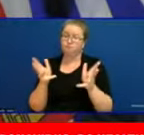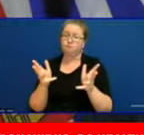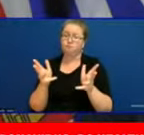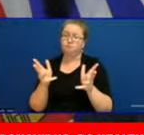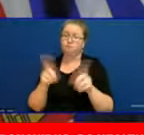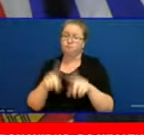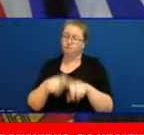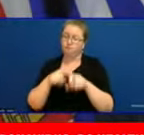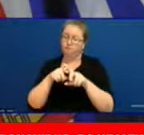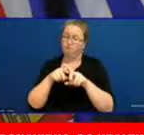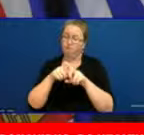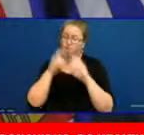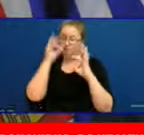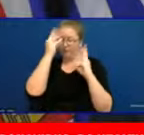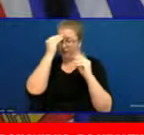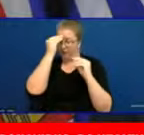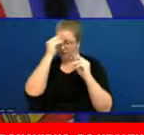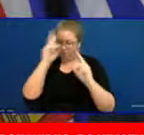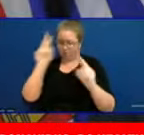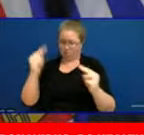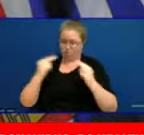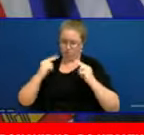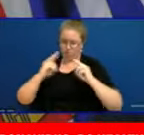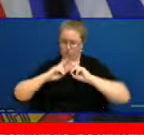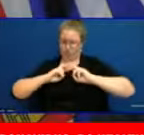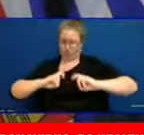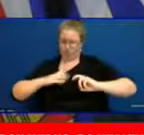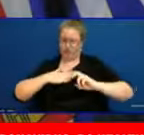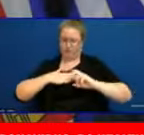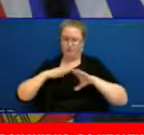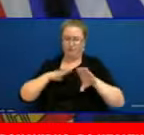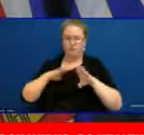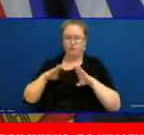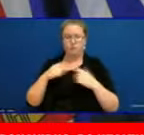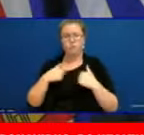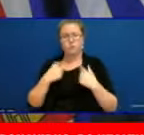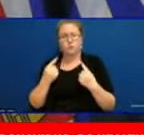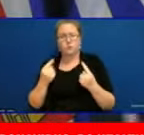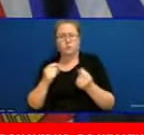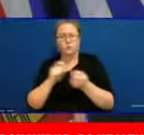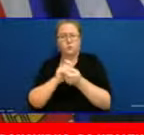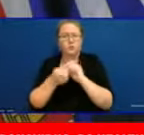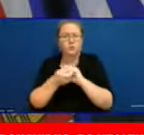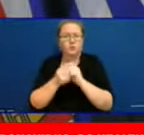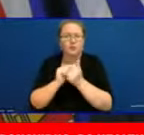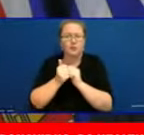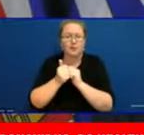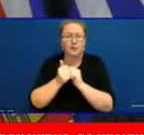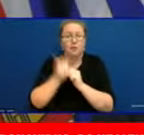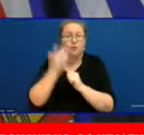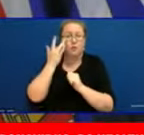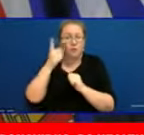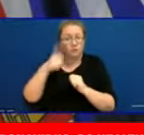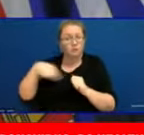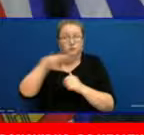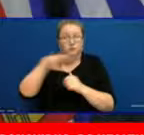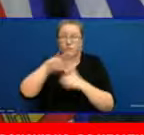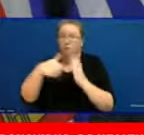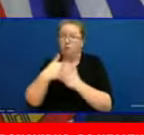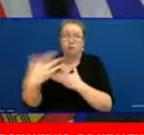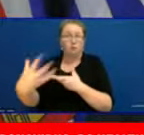to consider, reflect on their behavior and all of the things we all can do, as we're all part of this, to